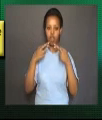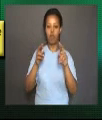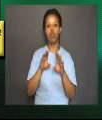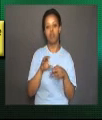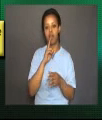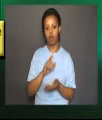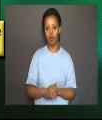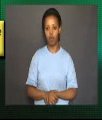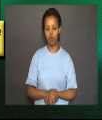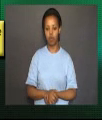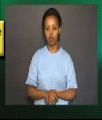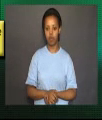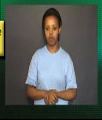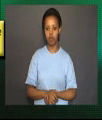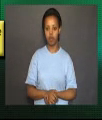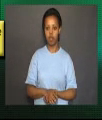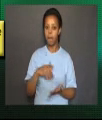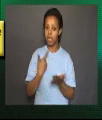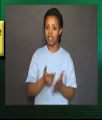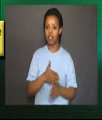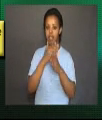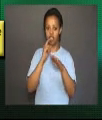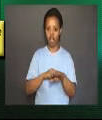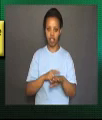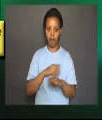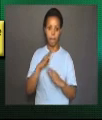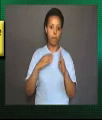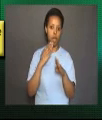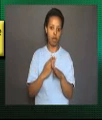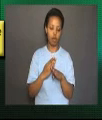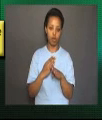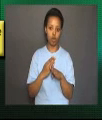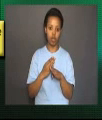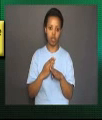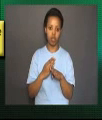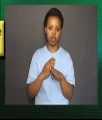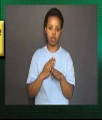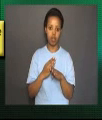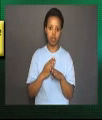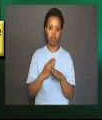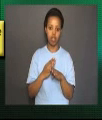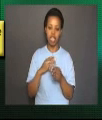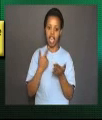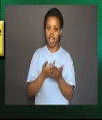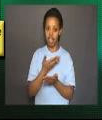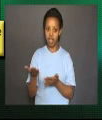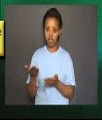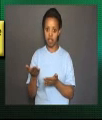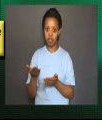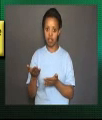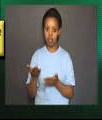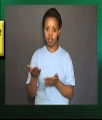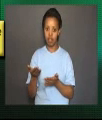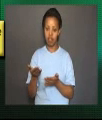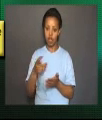results. In this step, the biologist can decide whether or not to